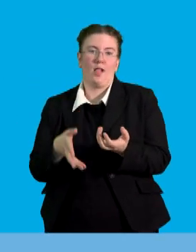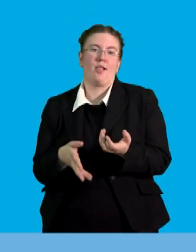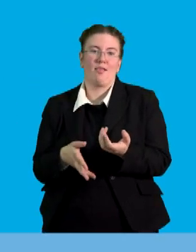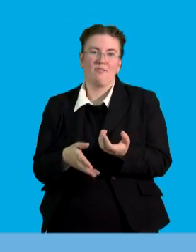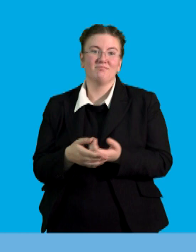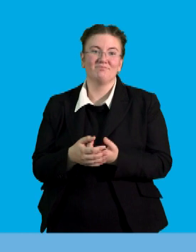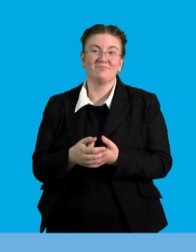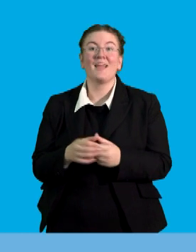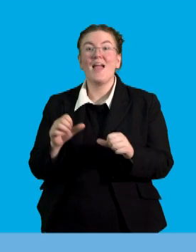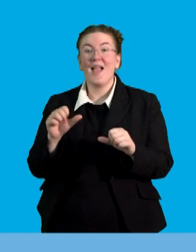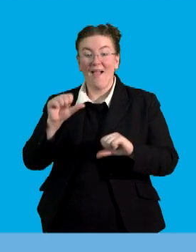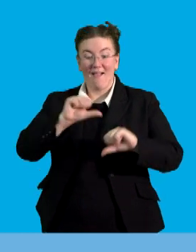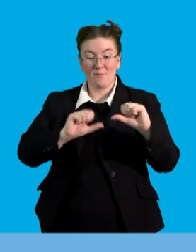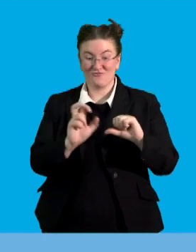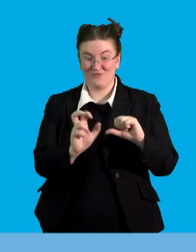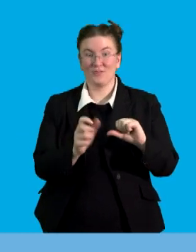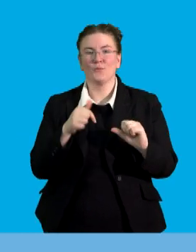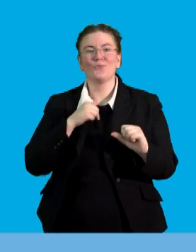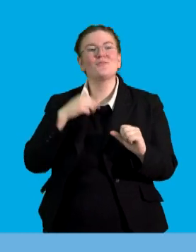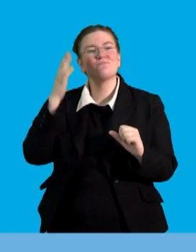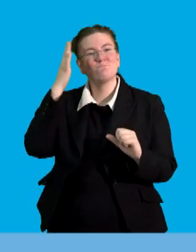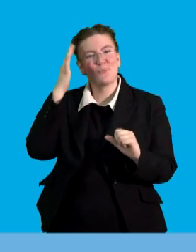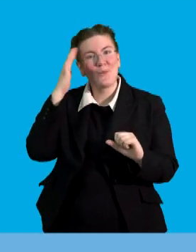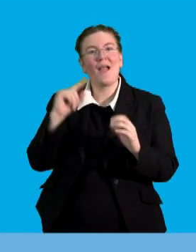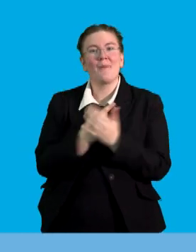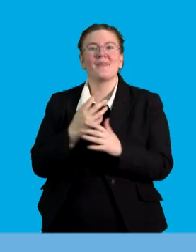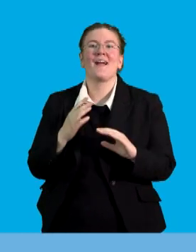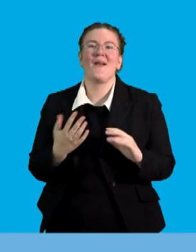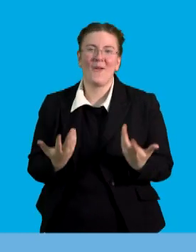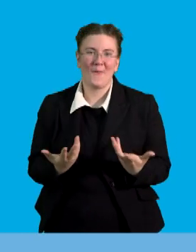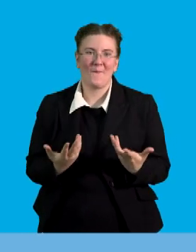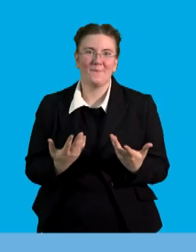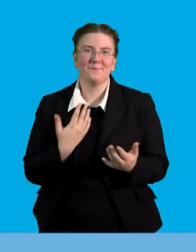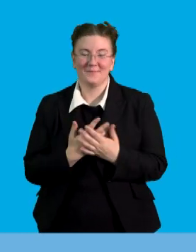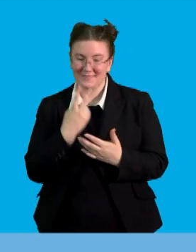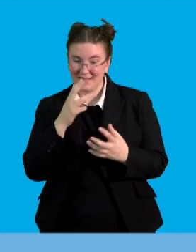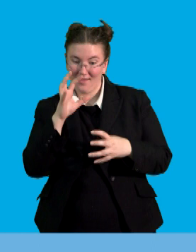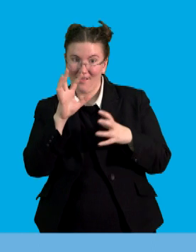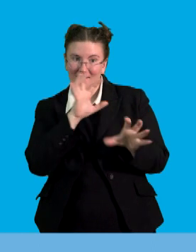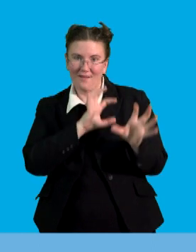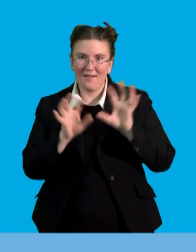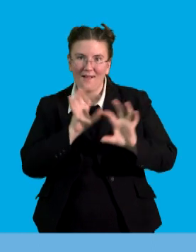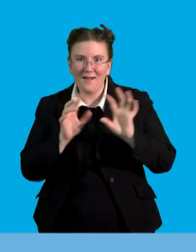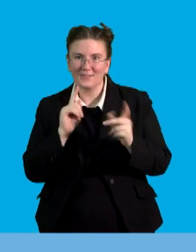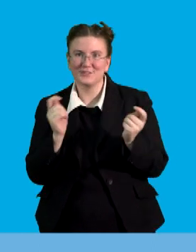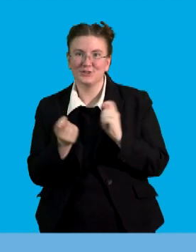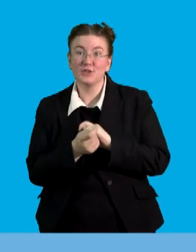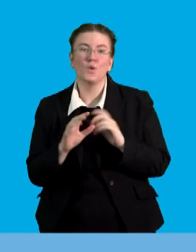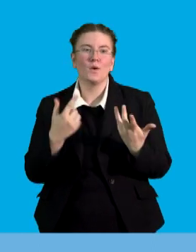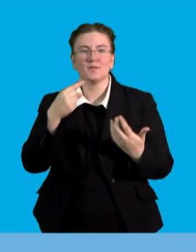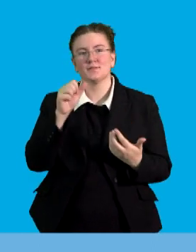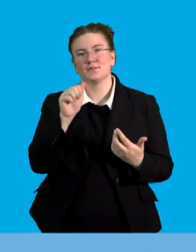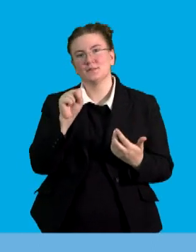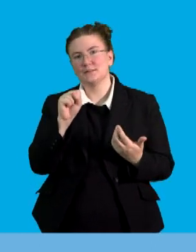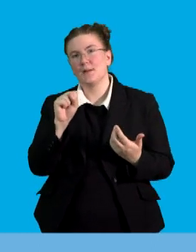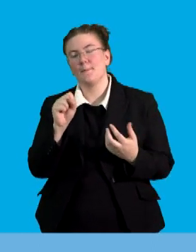reaction, we can know that a chemical reaction has taken place by either observing a color change or seeing the gas bubbles that